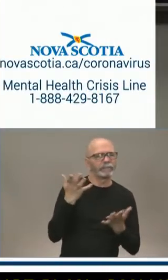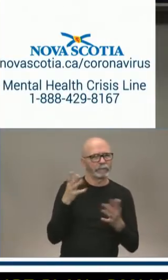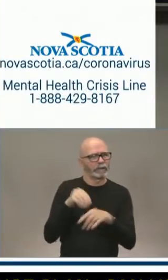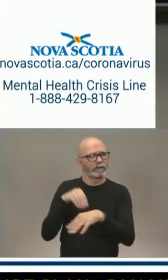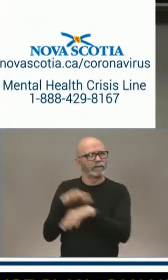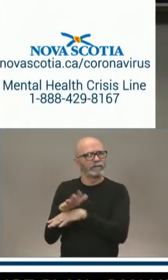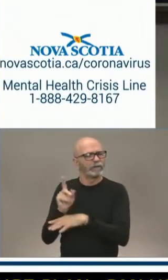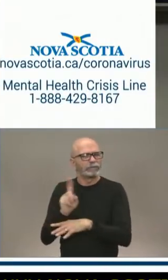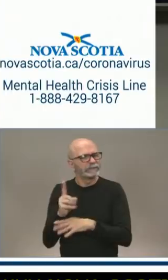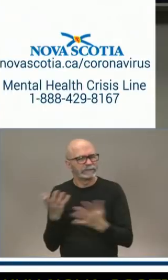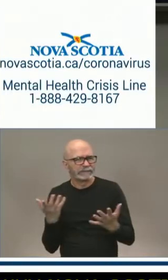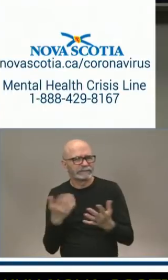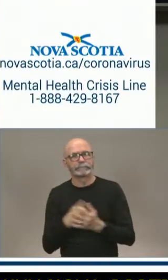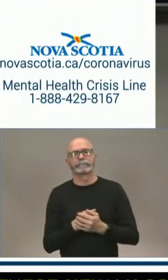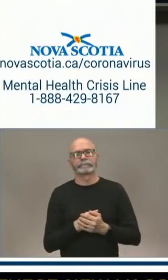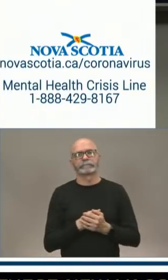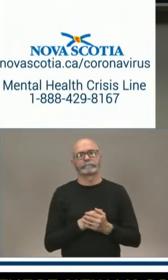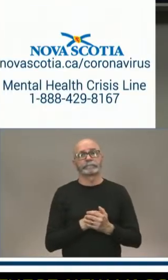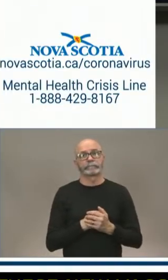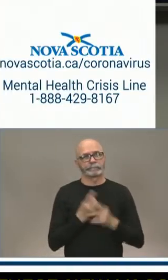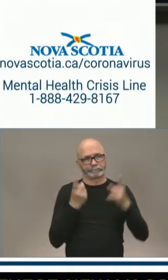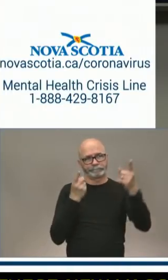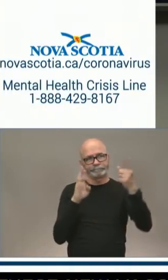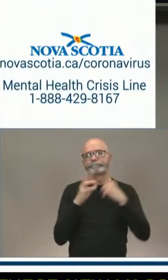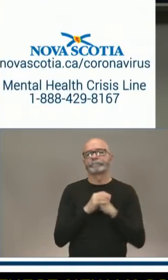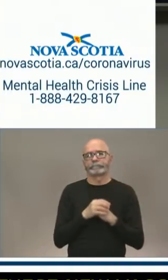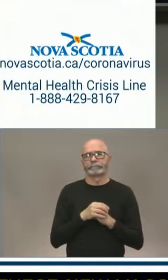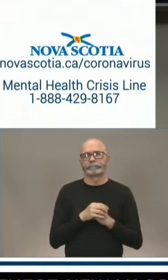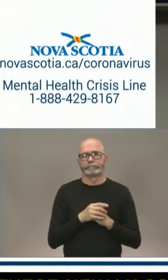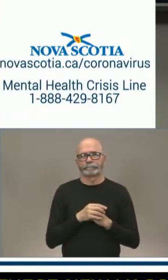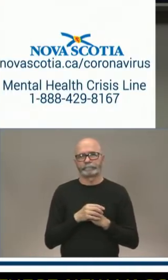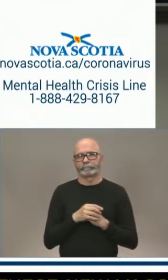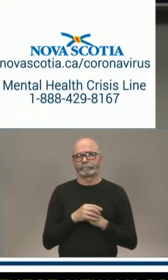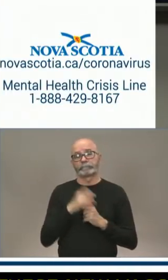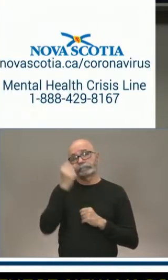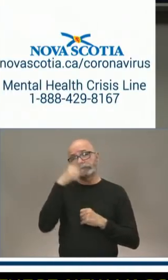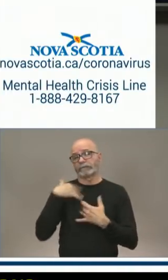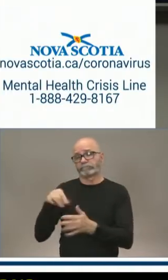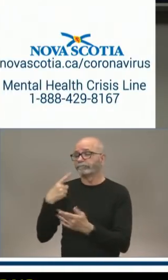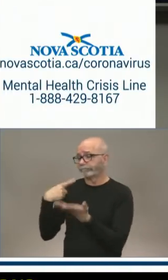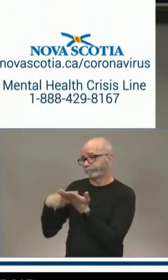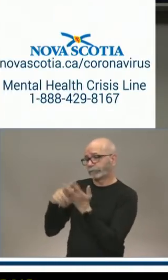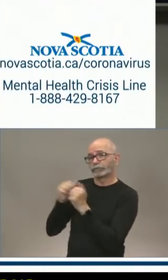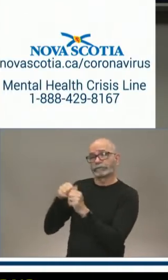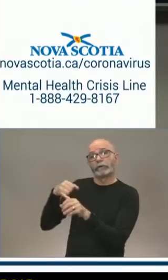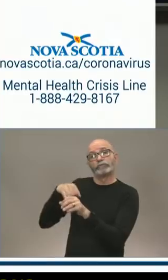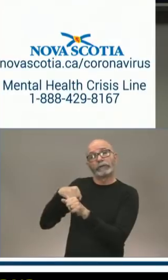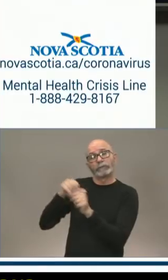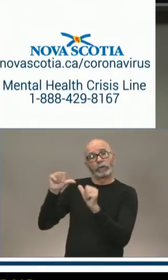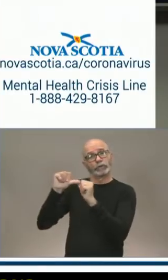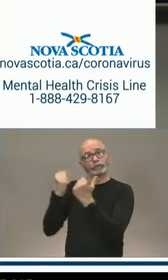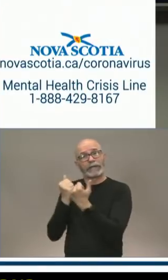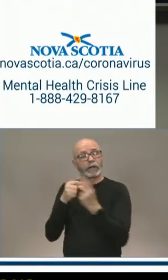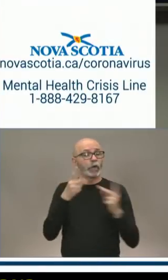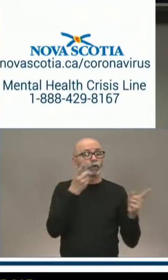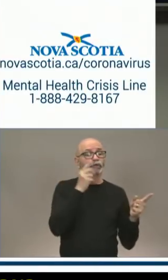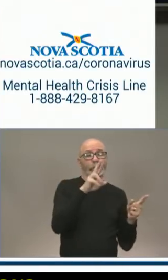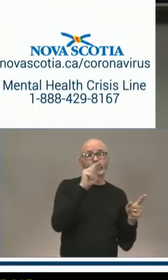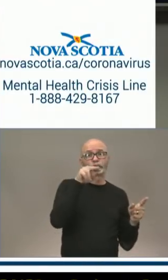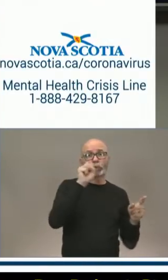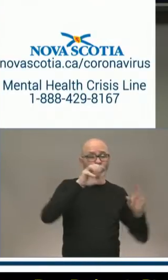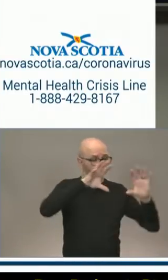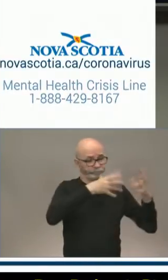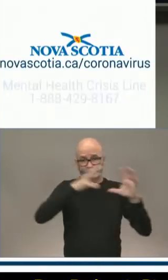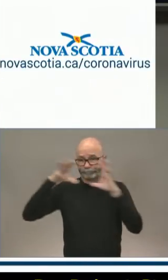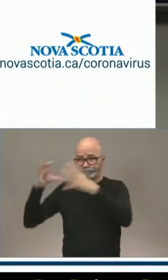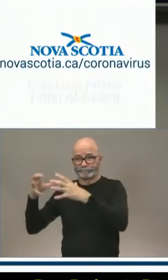So, as I said, we're working with the Pharmacy Association and the Doctors of Nova Scotia. What I can tell you today is we